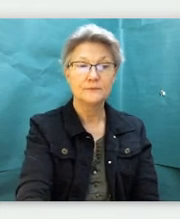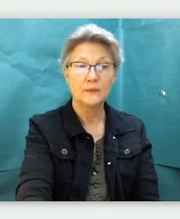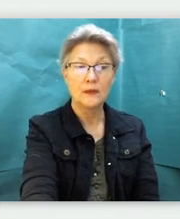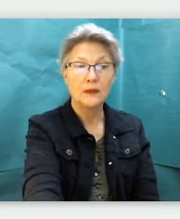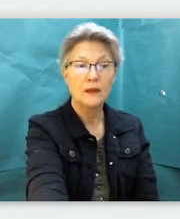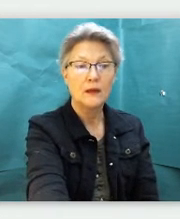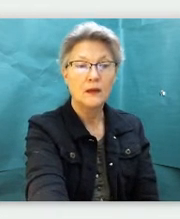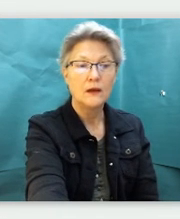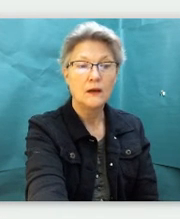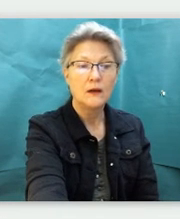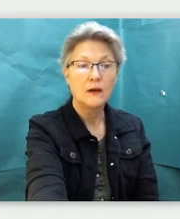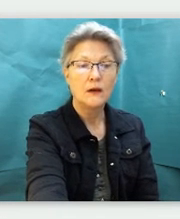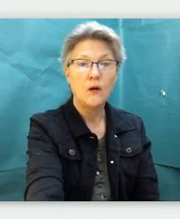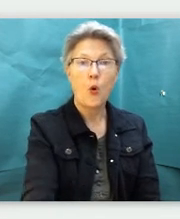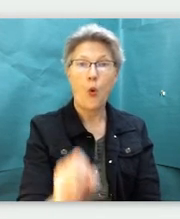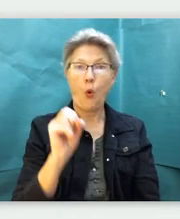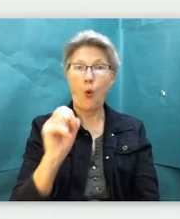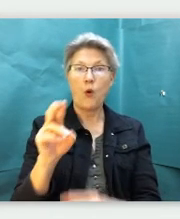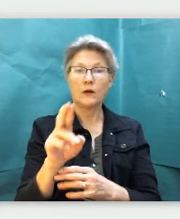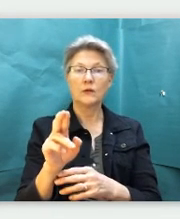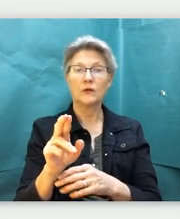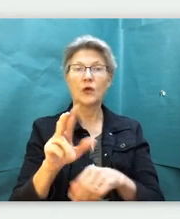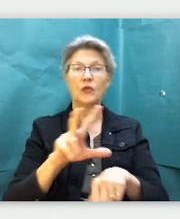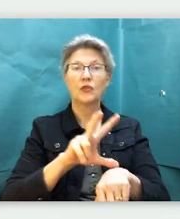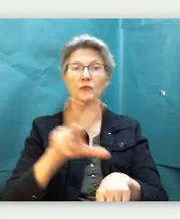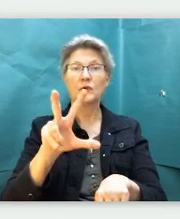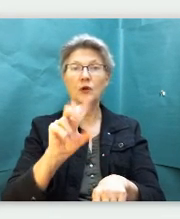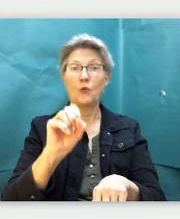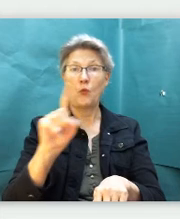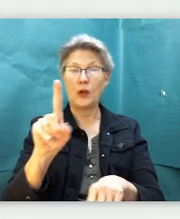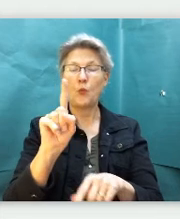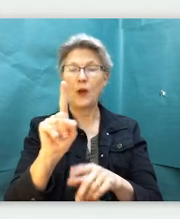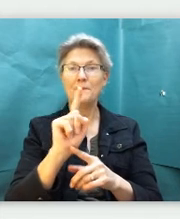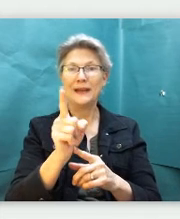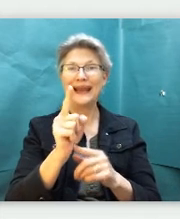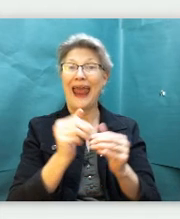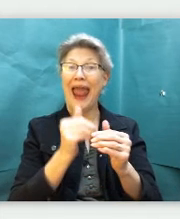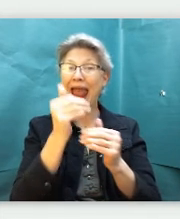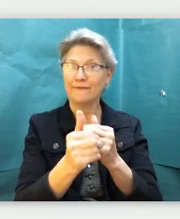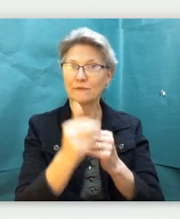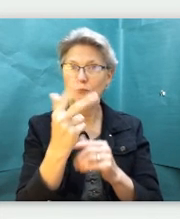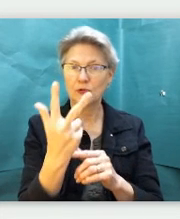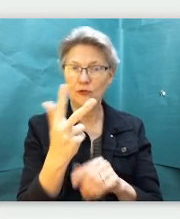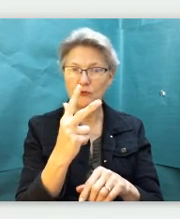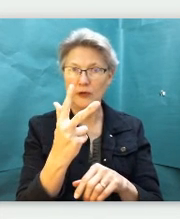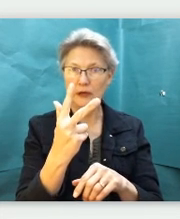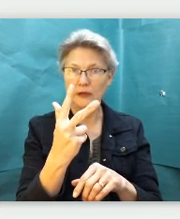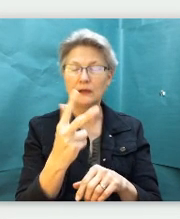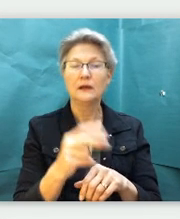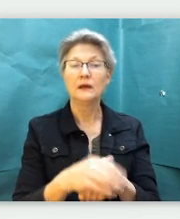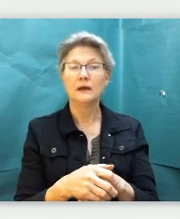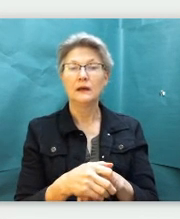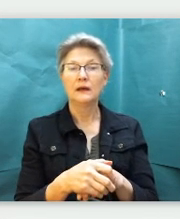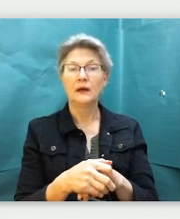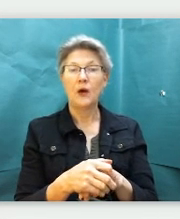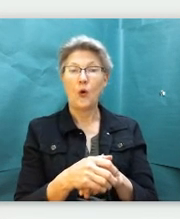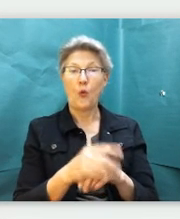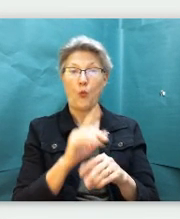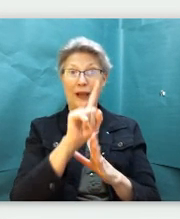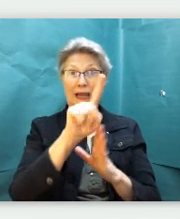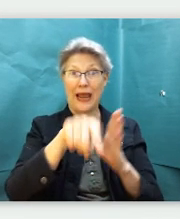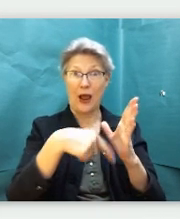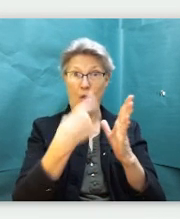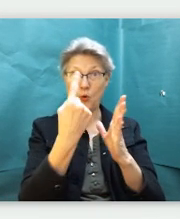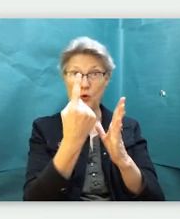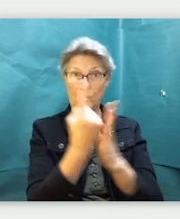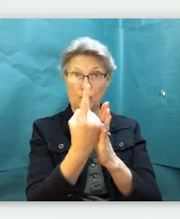Or 1 minute after 3. 1 hour or 60 minutes elapses. The minute hand has made a